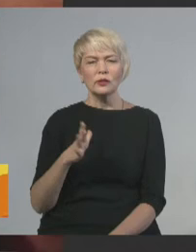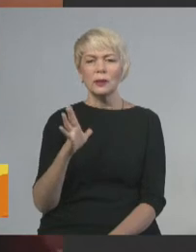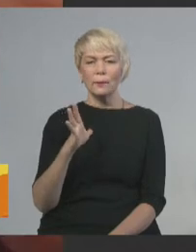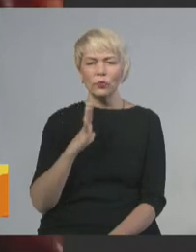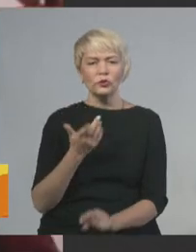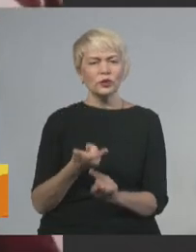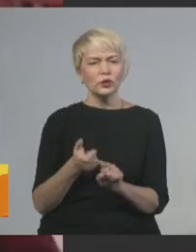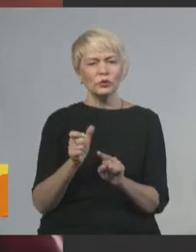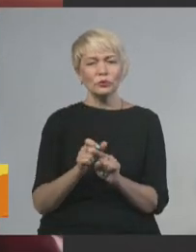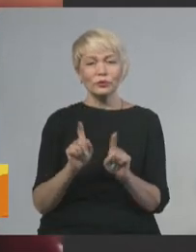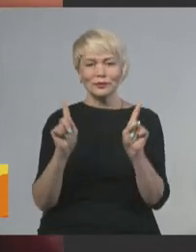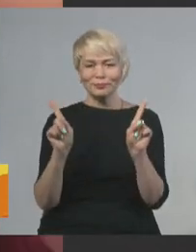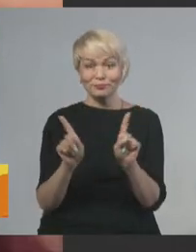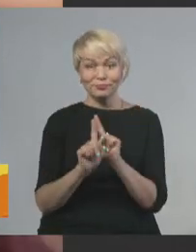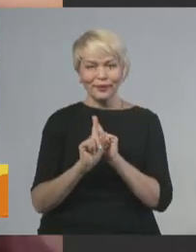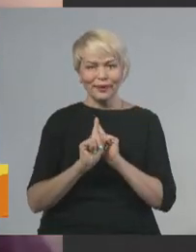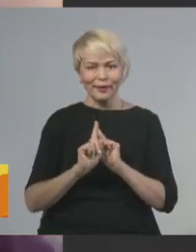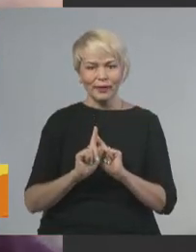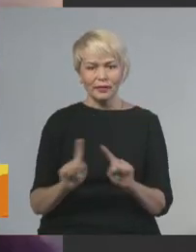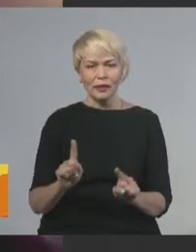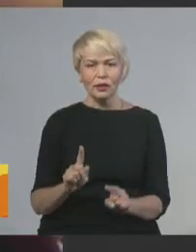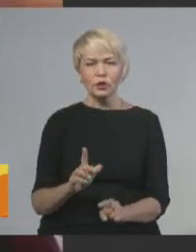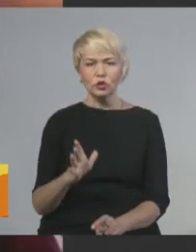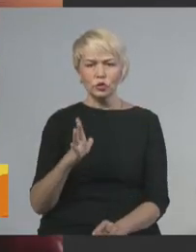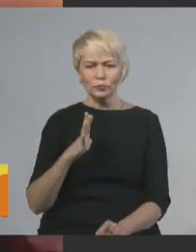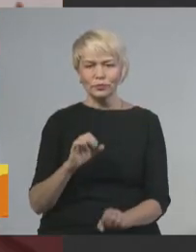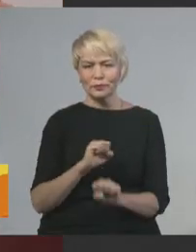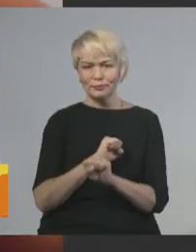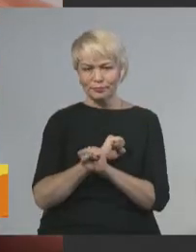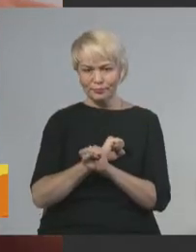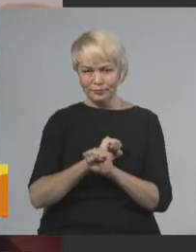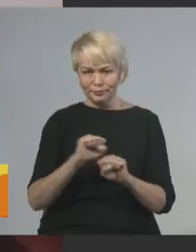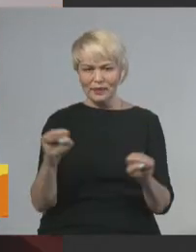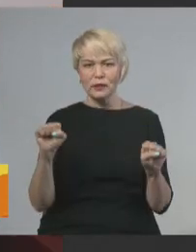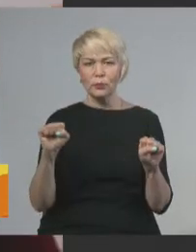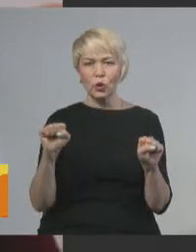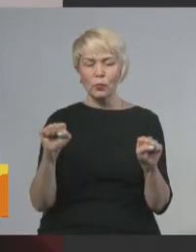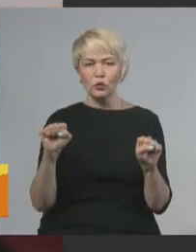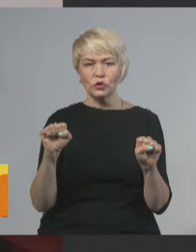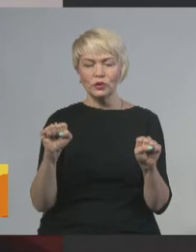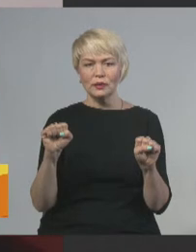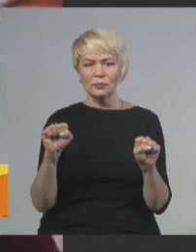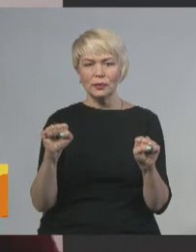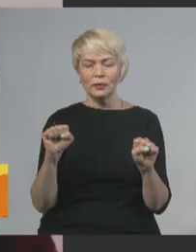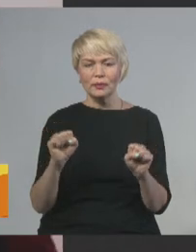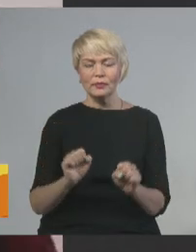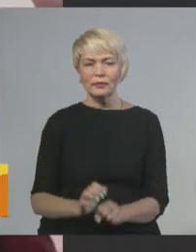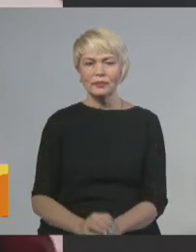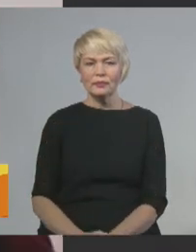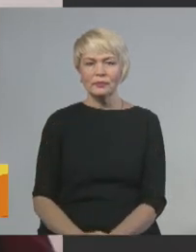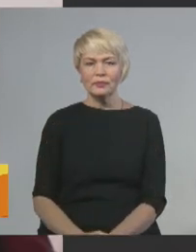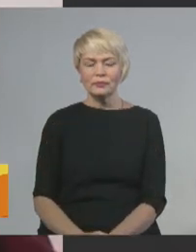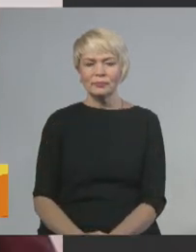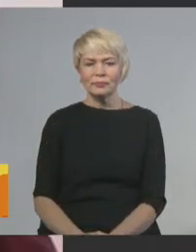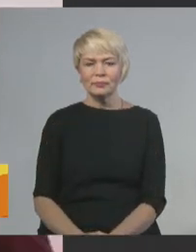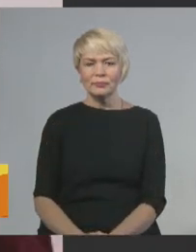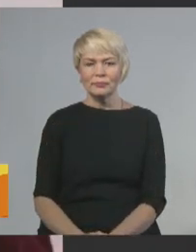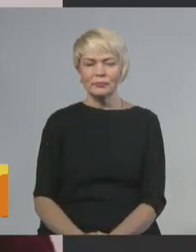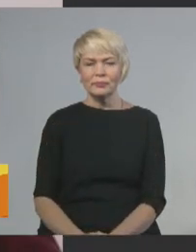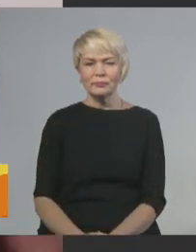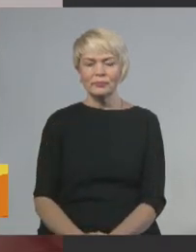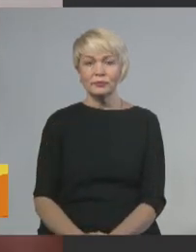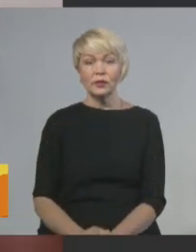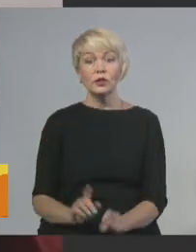of youtube to be able to cast to report uh to be uh you know do our